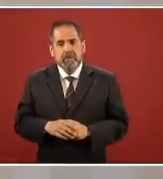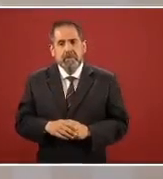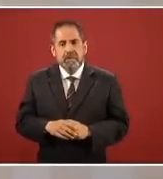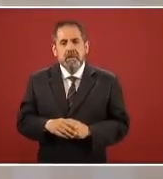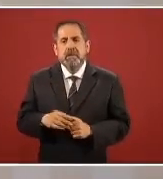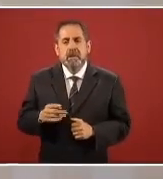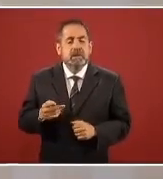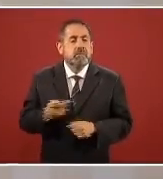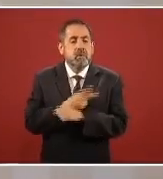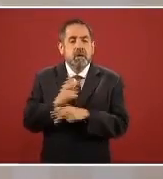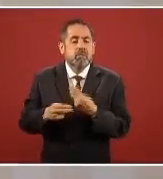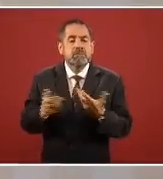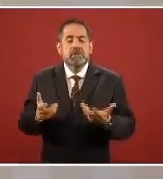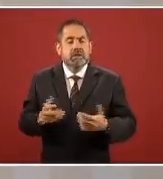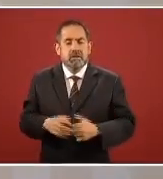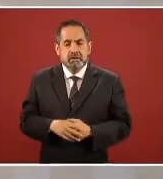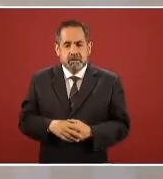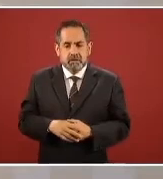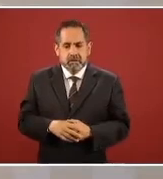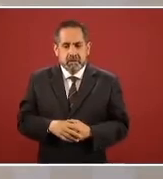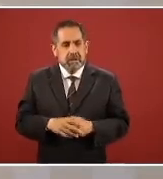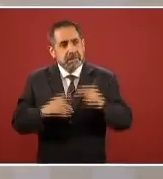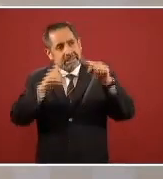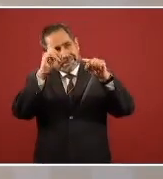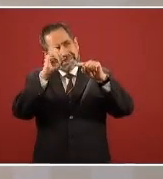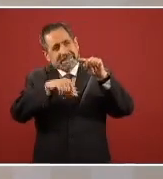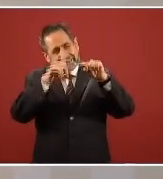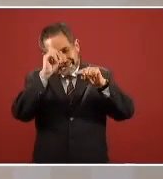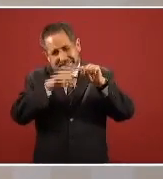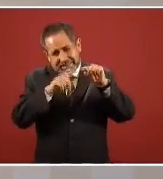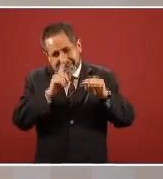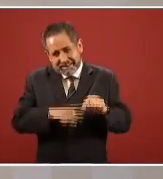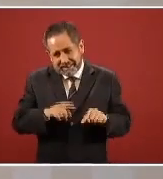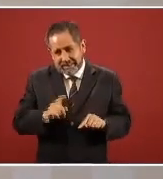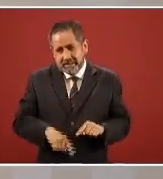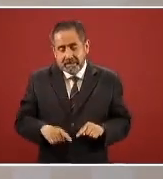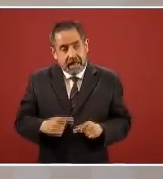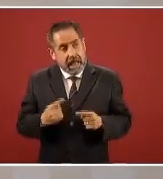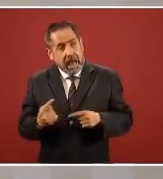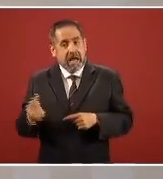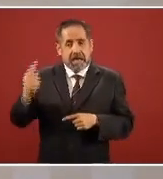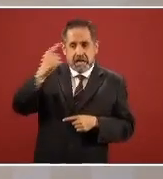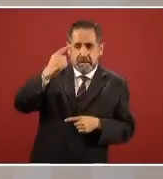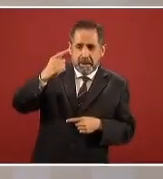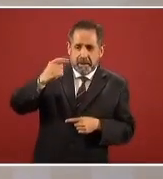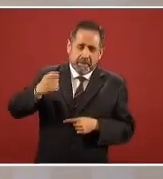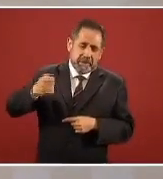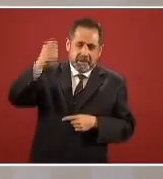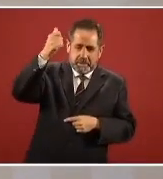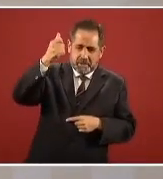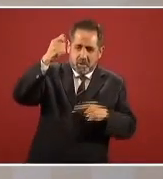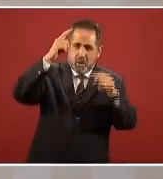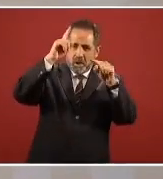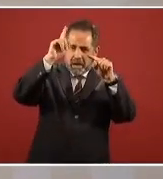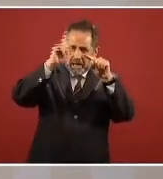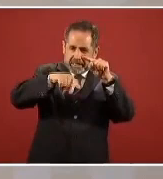que estamos haciendo? What are we doing? Acabando con eso. We're ending that. Primero.